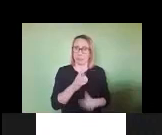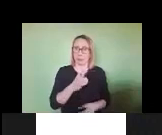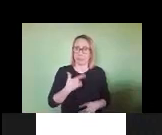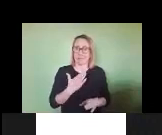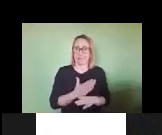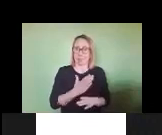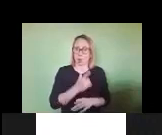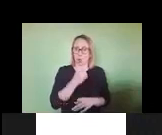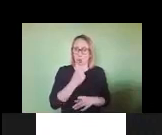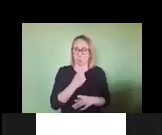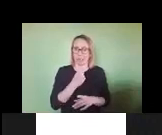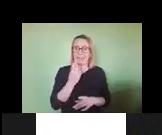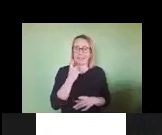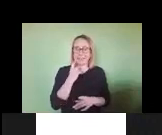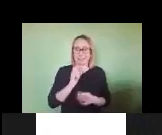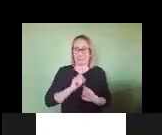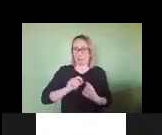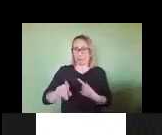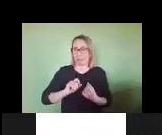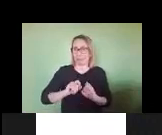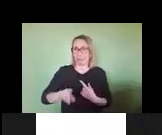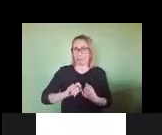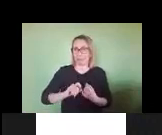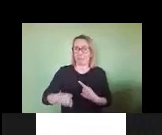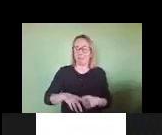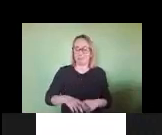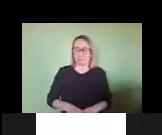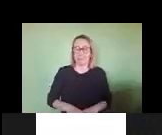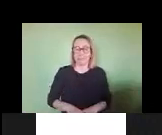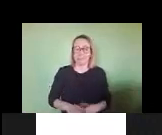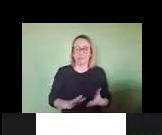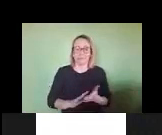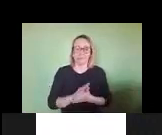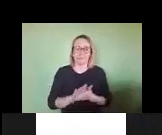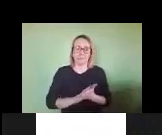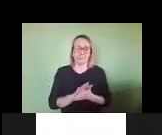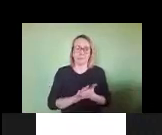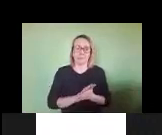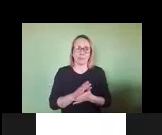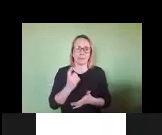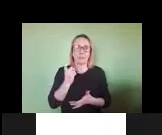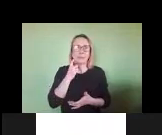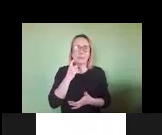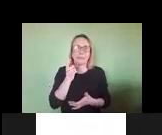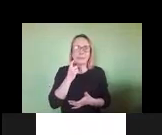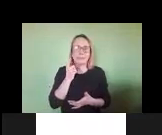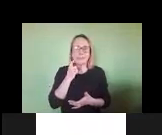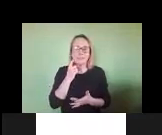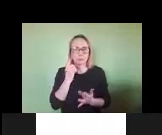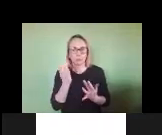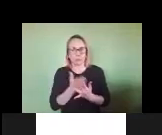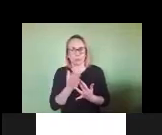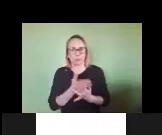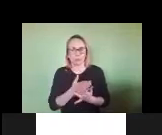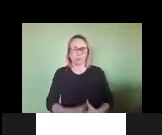to their members directly to their phones. And this meant that it was easier to access.